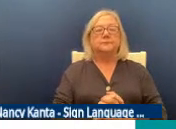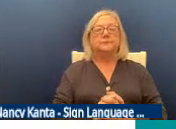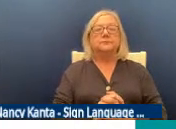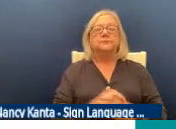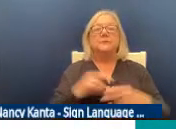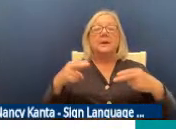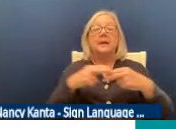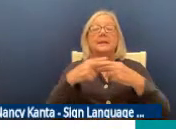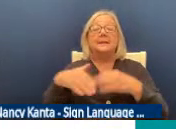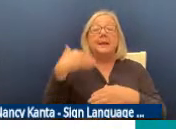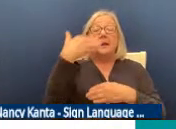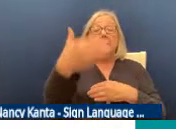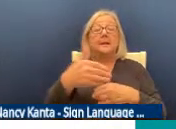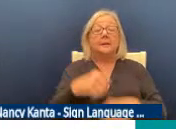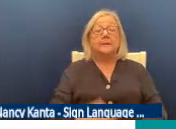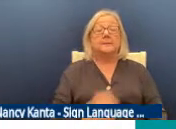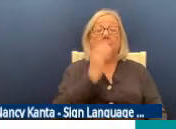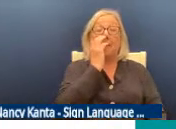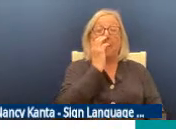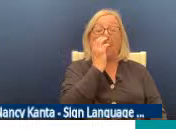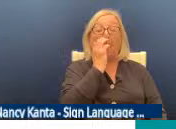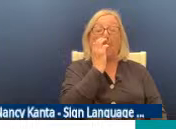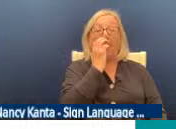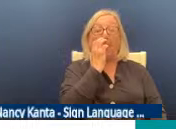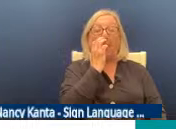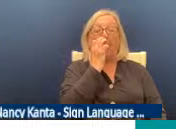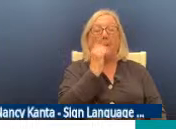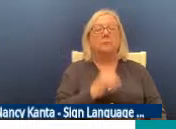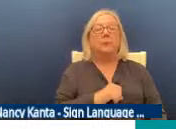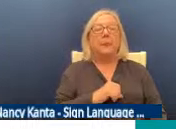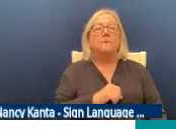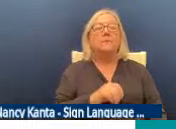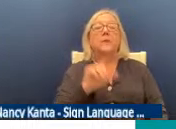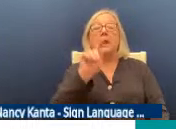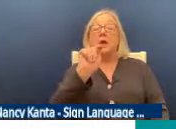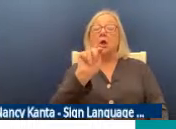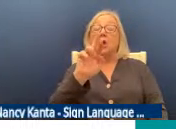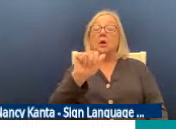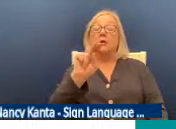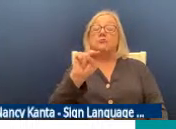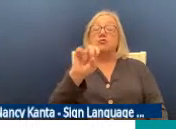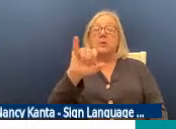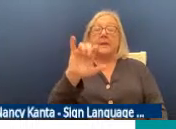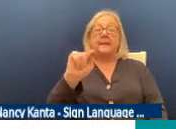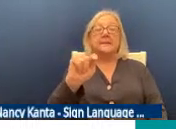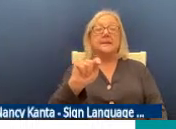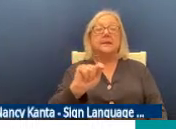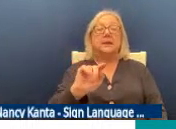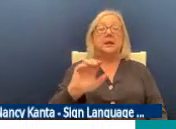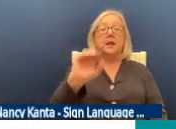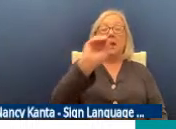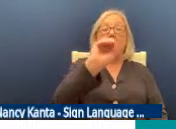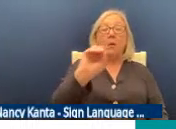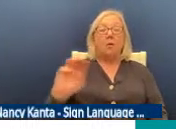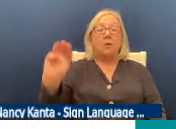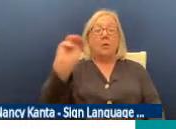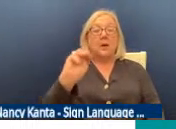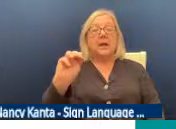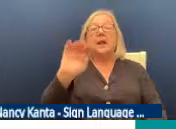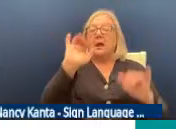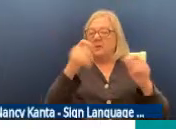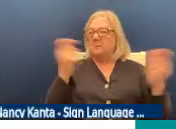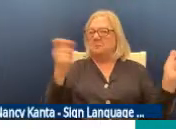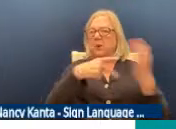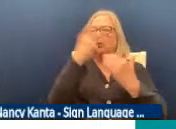please. I mentioned transit O&M. That's a big topic here in our community right